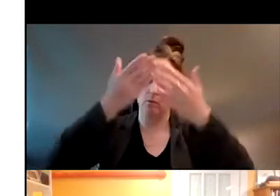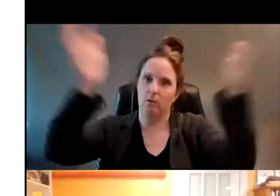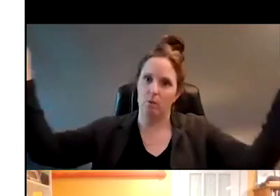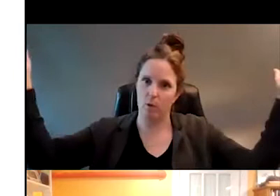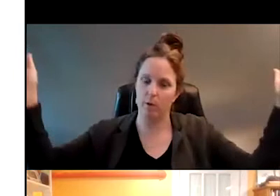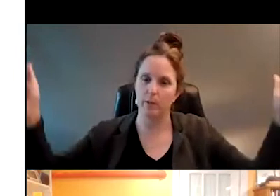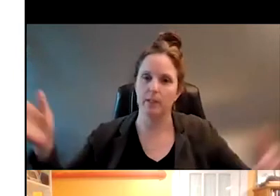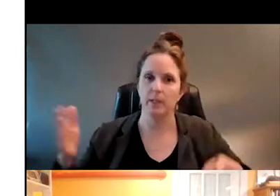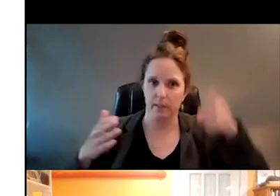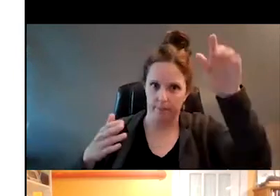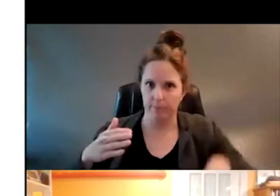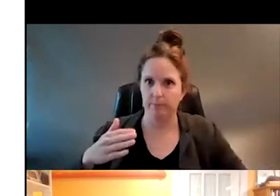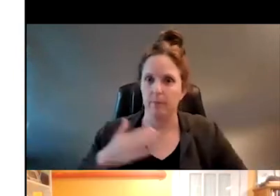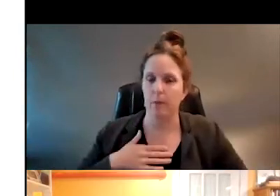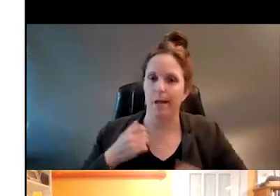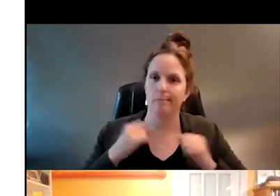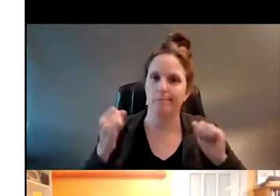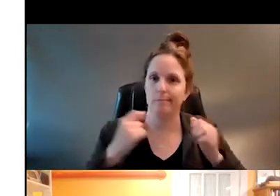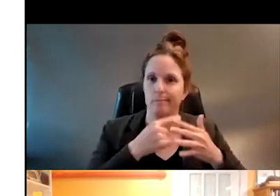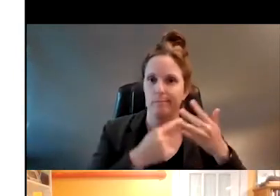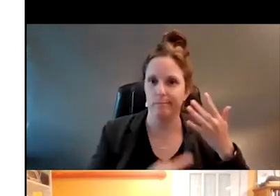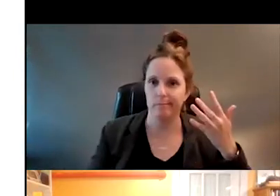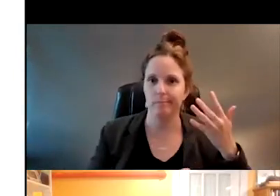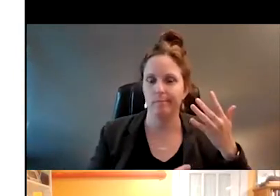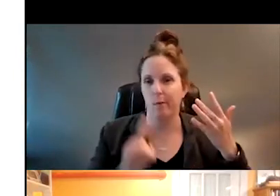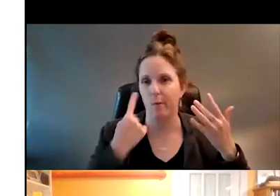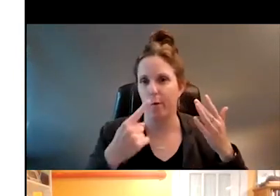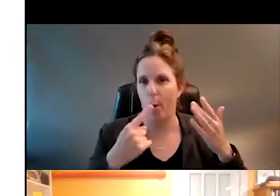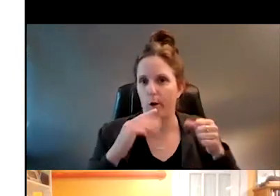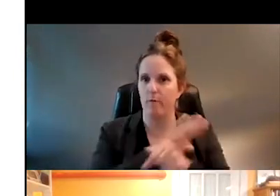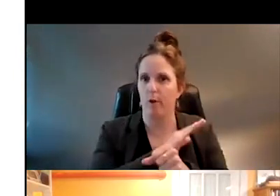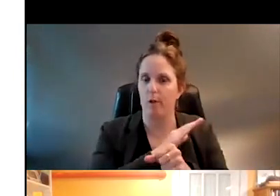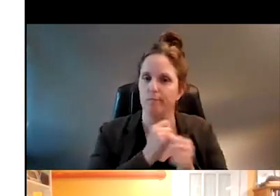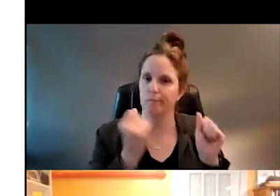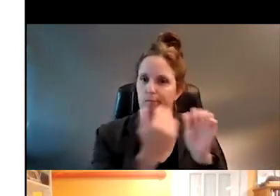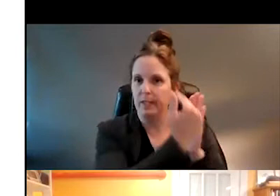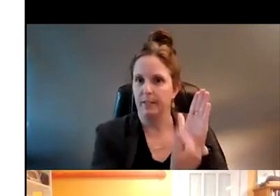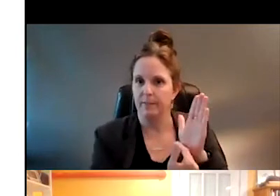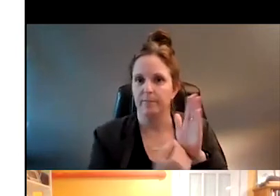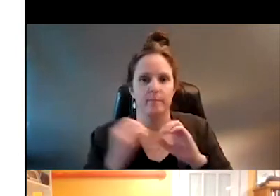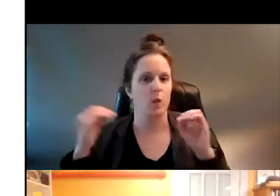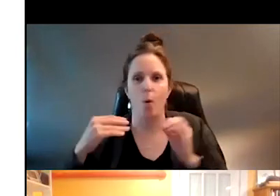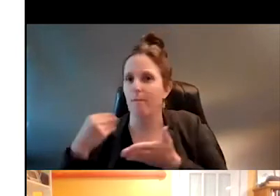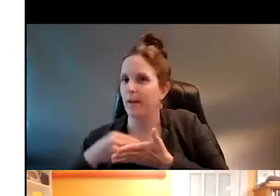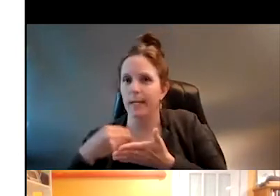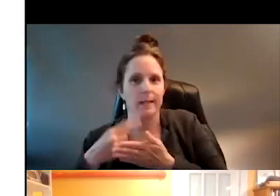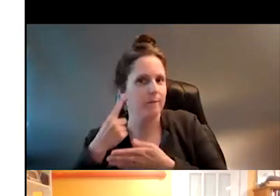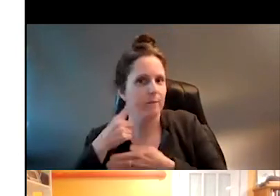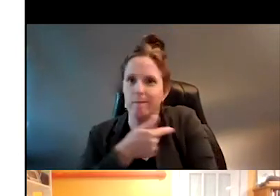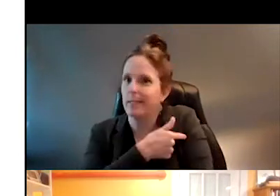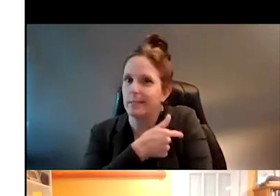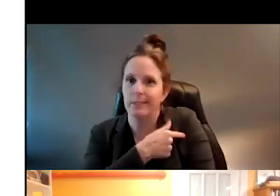My disclosures I put for completeness here. I have no funding for vaccine research or